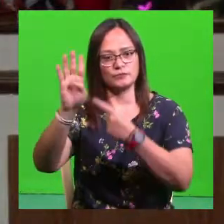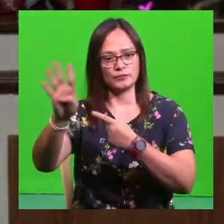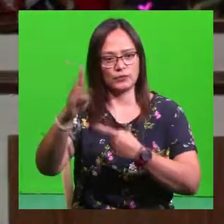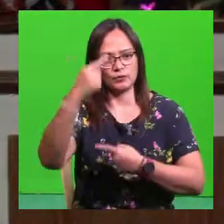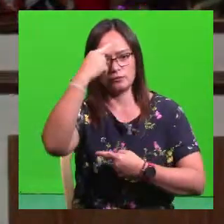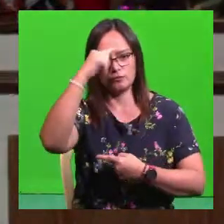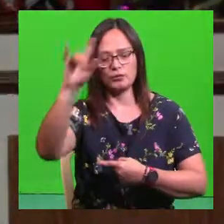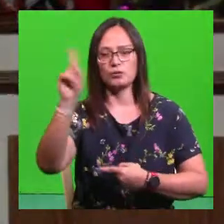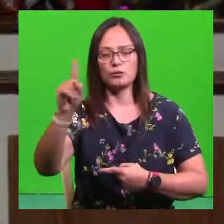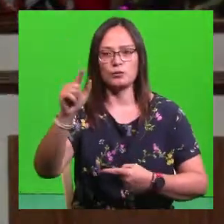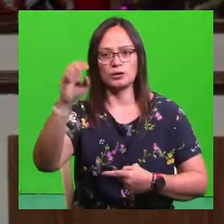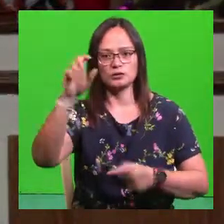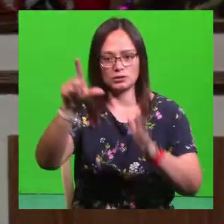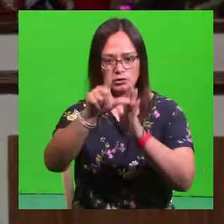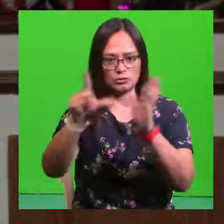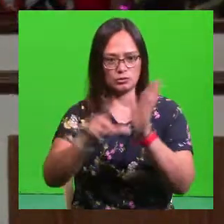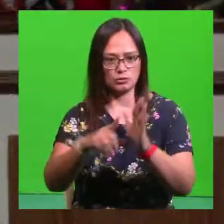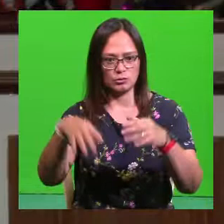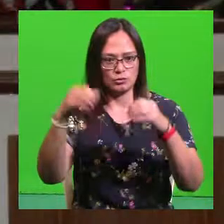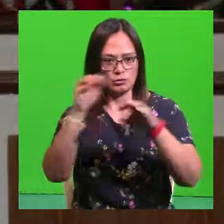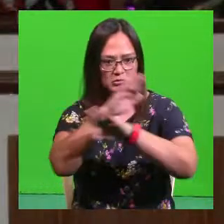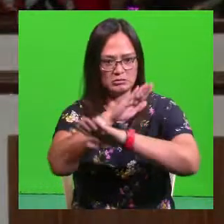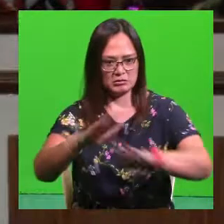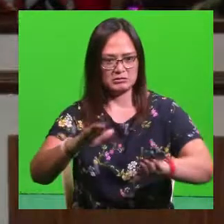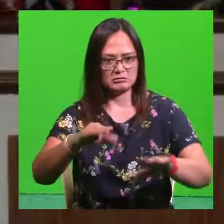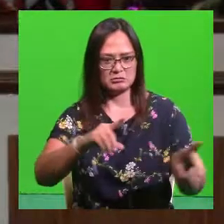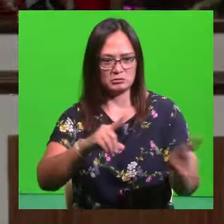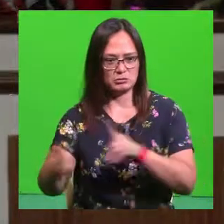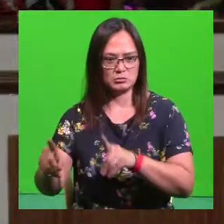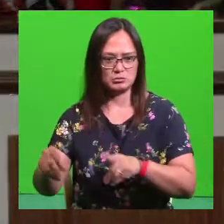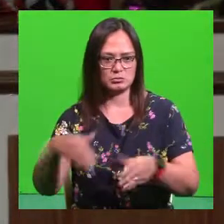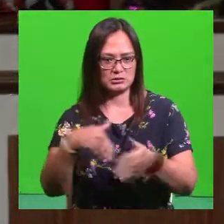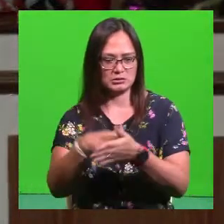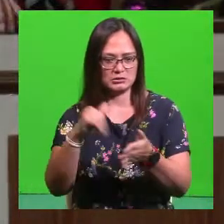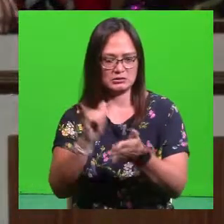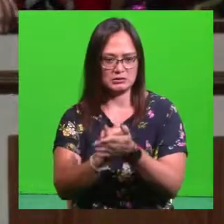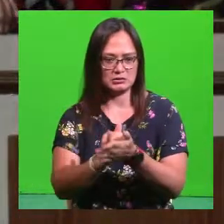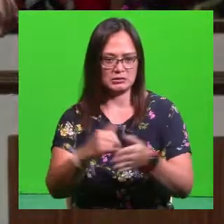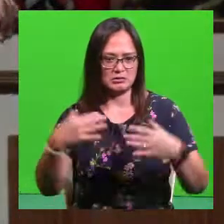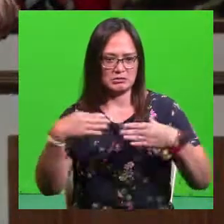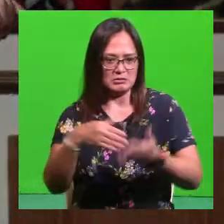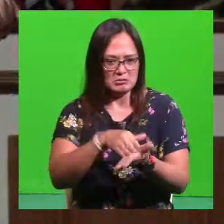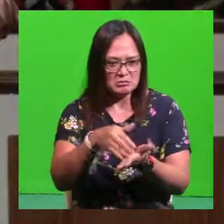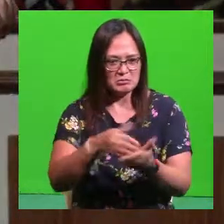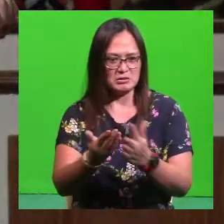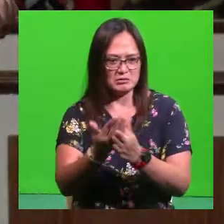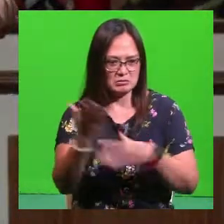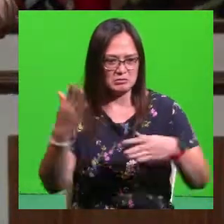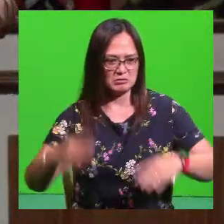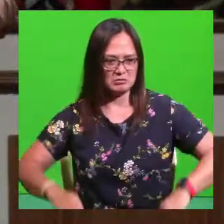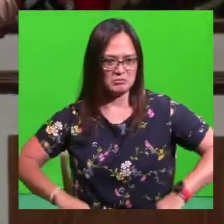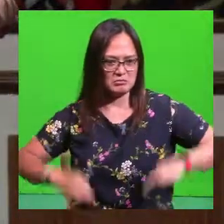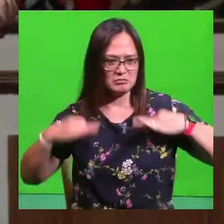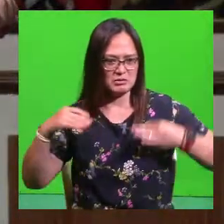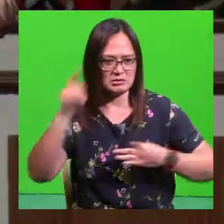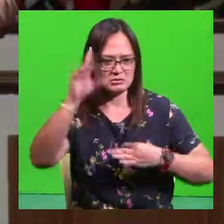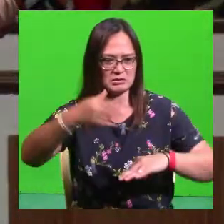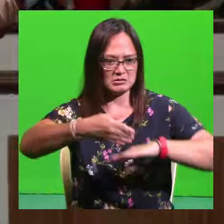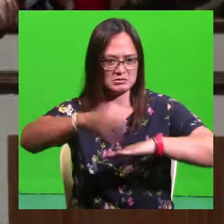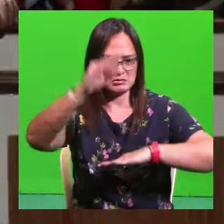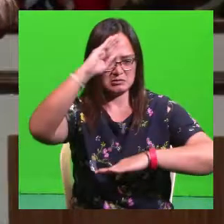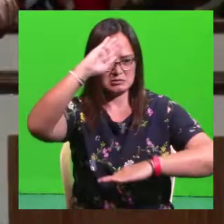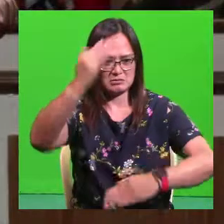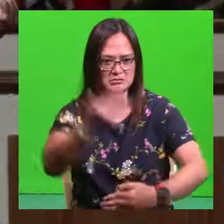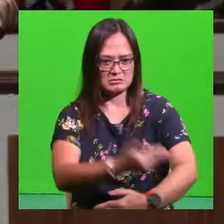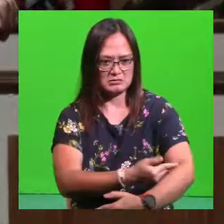through the flesh, God sending His own Son in the likeness of sinful flesh, and for sin condemned sin